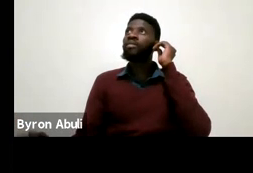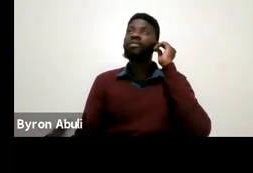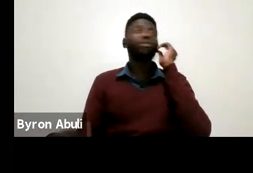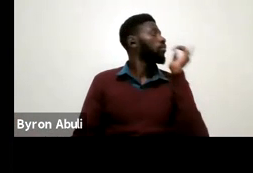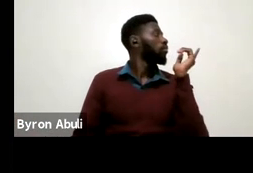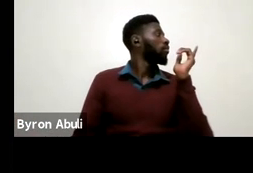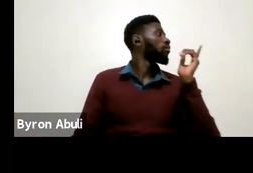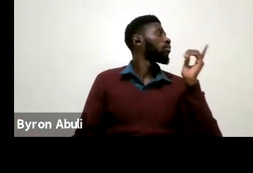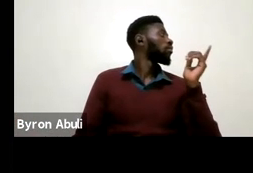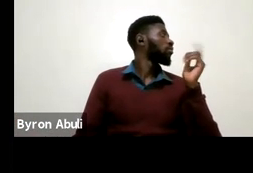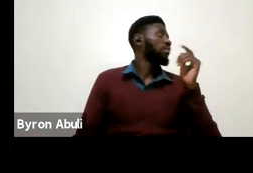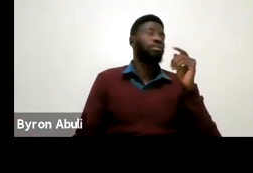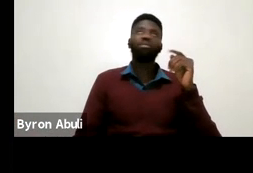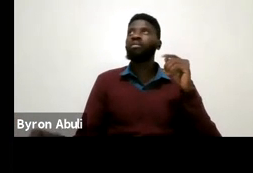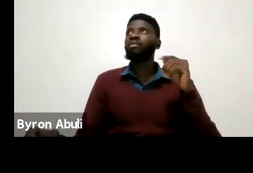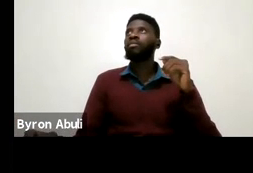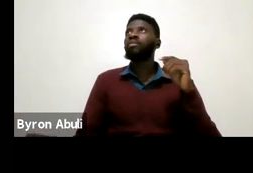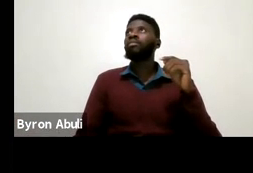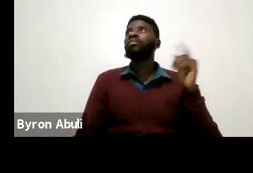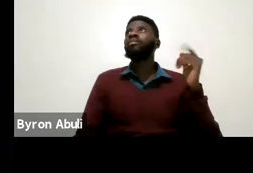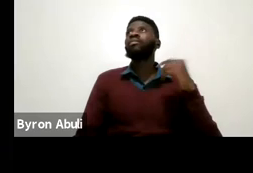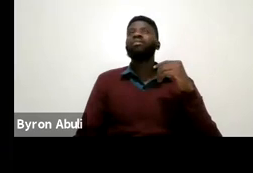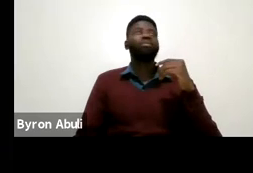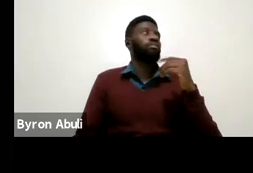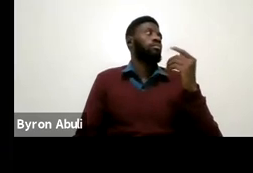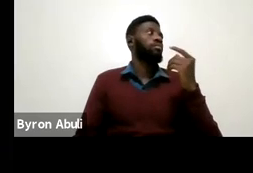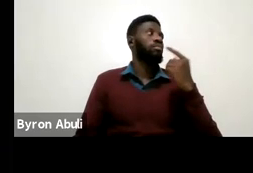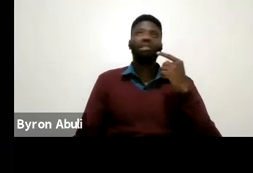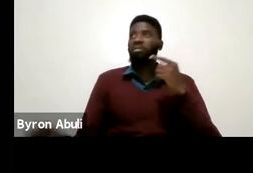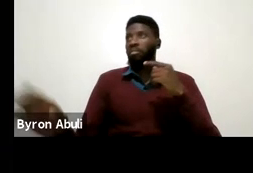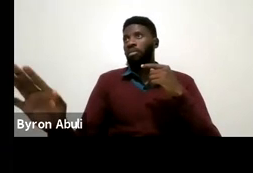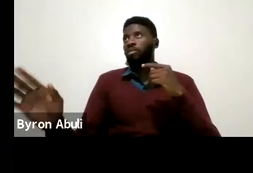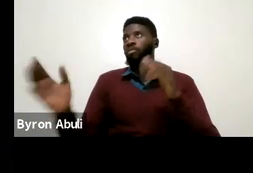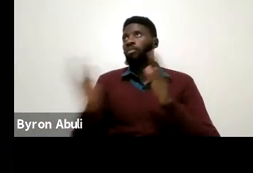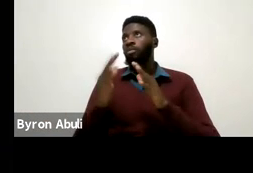I think the first question is yes.